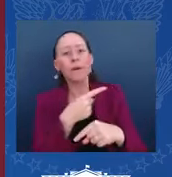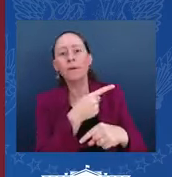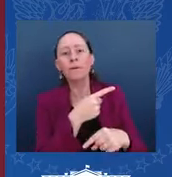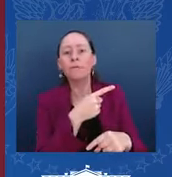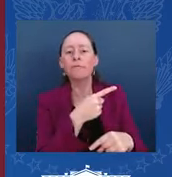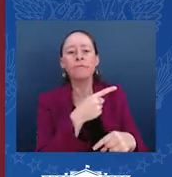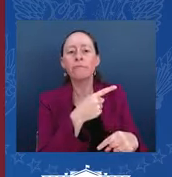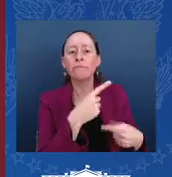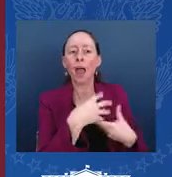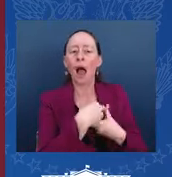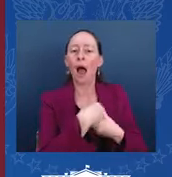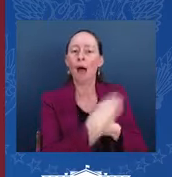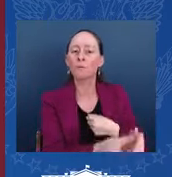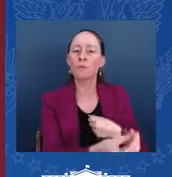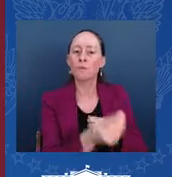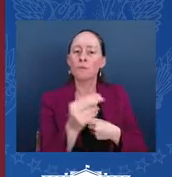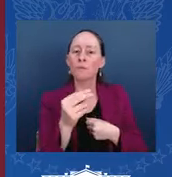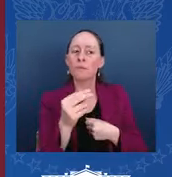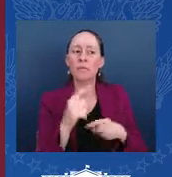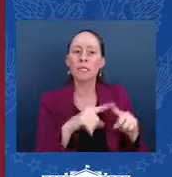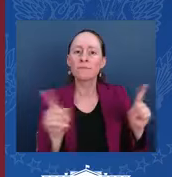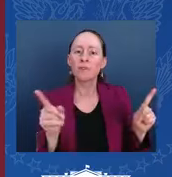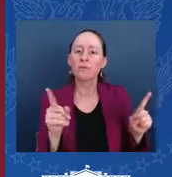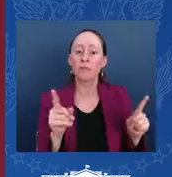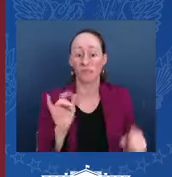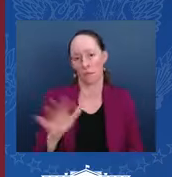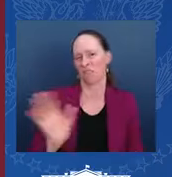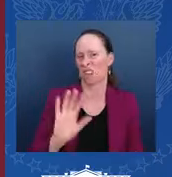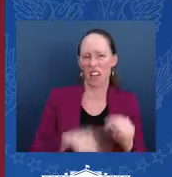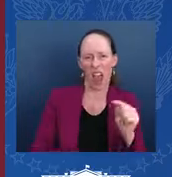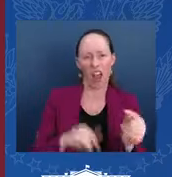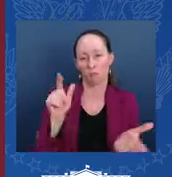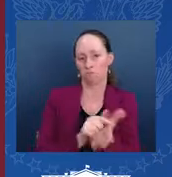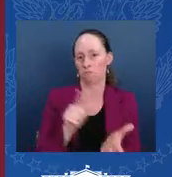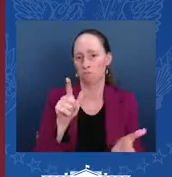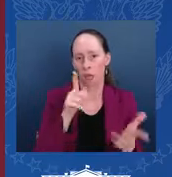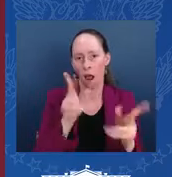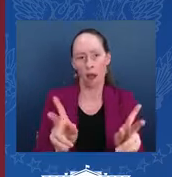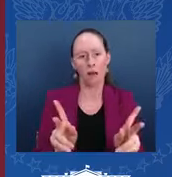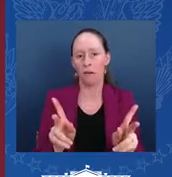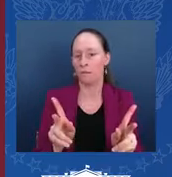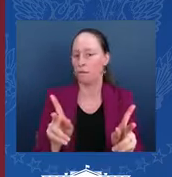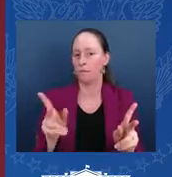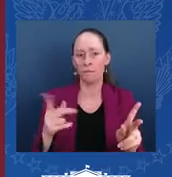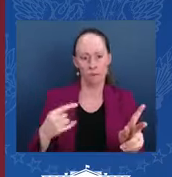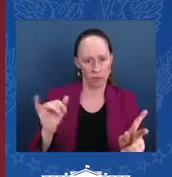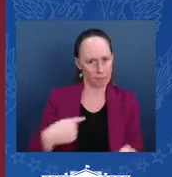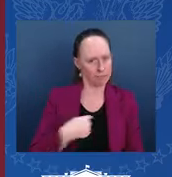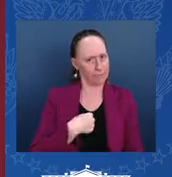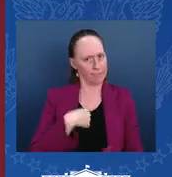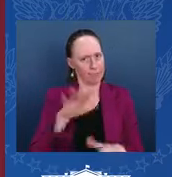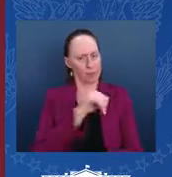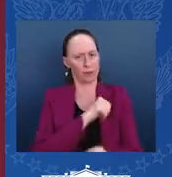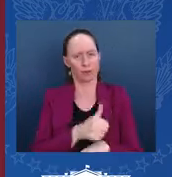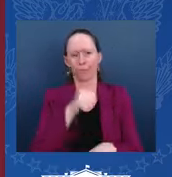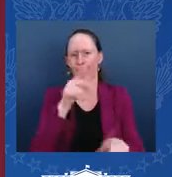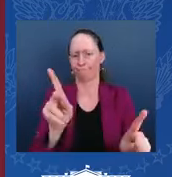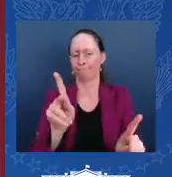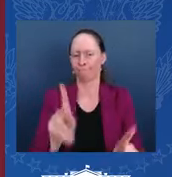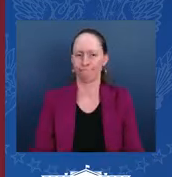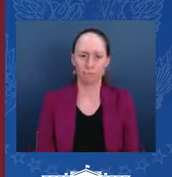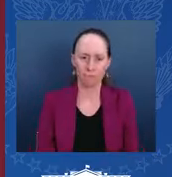them. That's banned. I did that by executive order. Kamala and I are also protecting and expanding the Affordable Care Act.